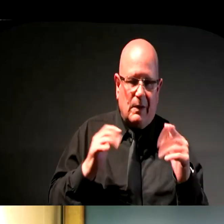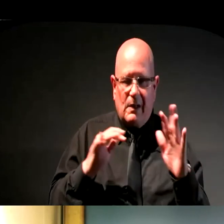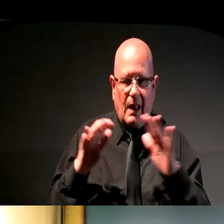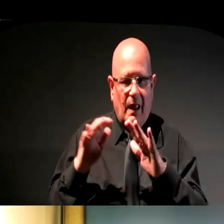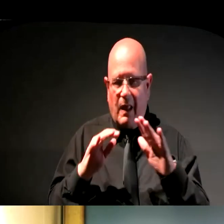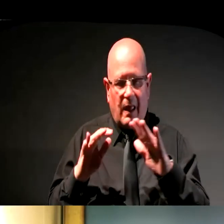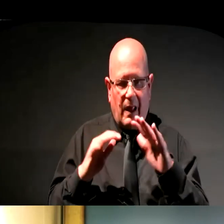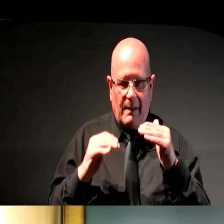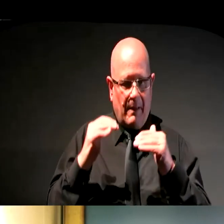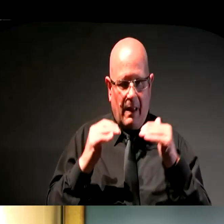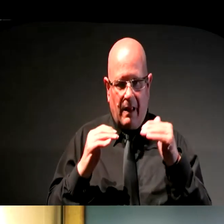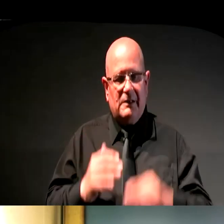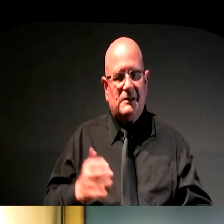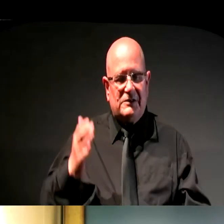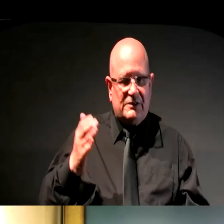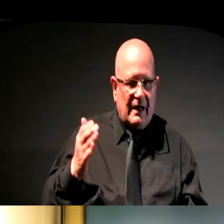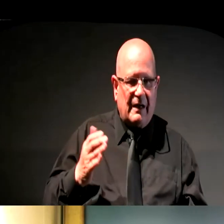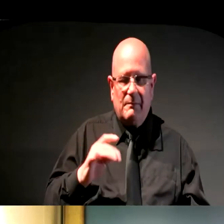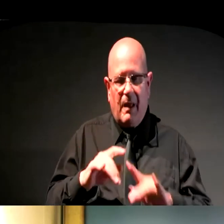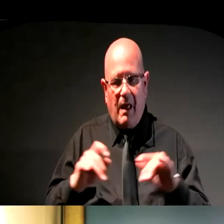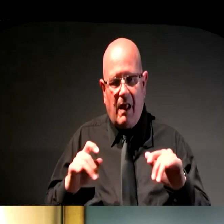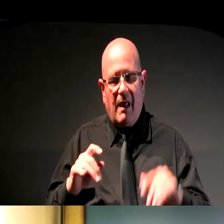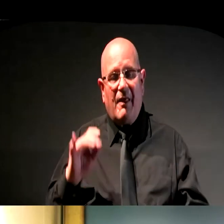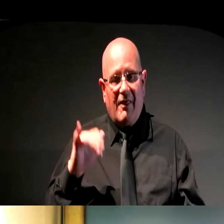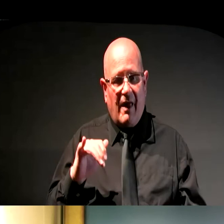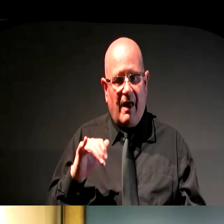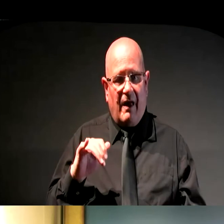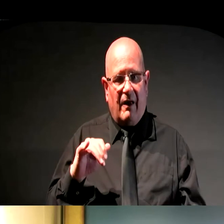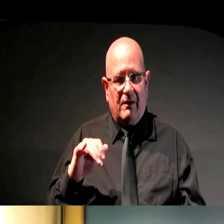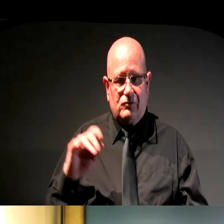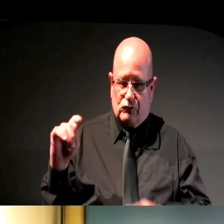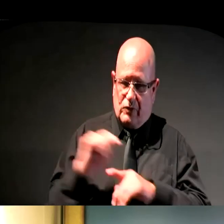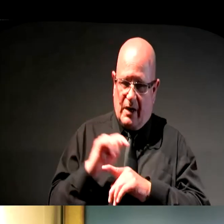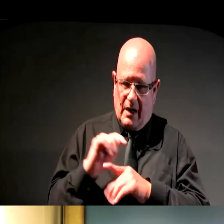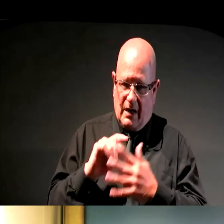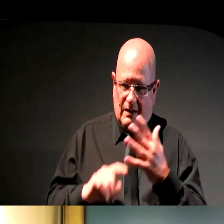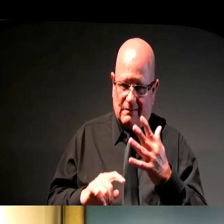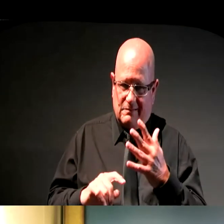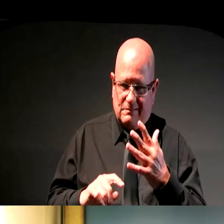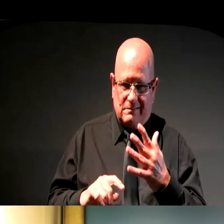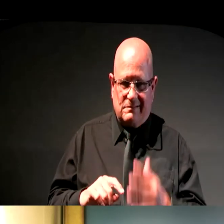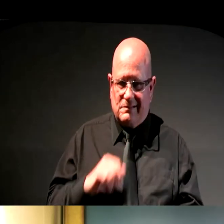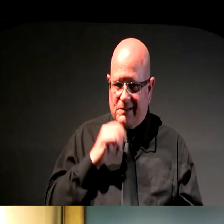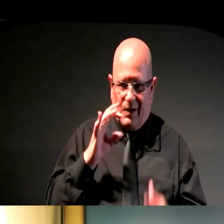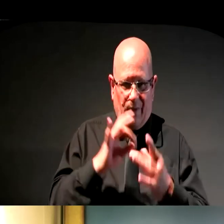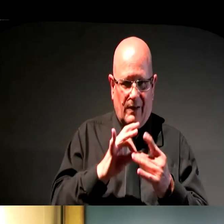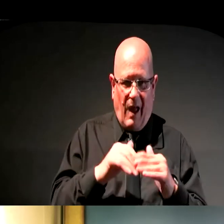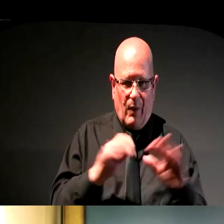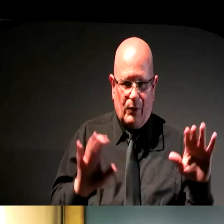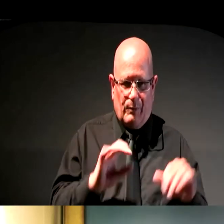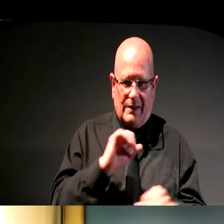much, shake your hand, smile nicely, sit down and fold your hand. I was trained on all of those things. None of those have anything to do with how I perform at my